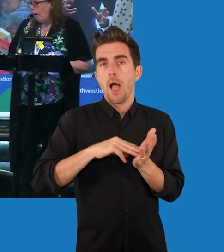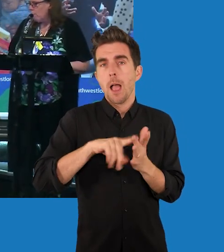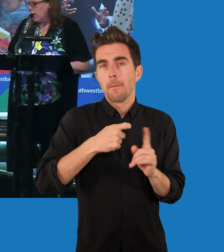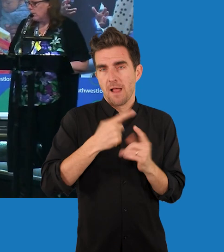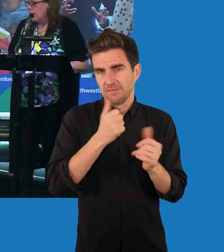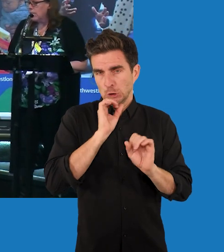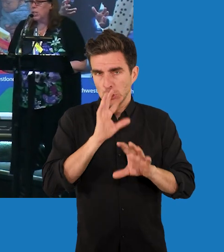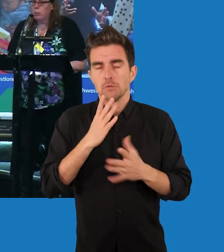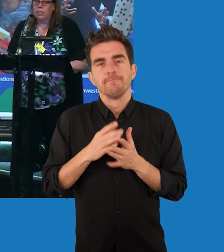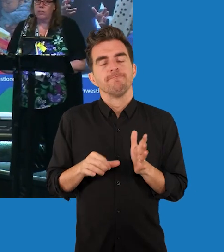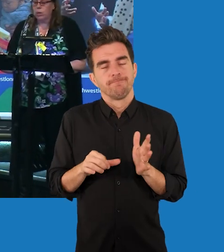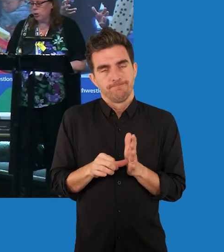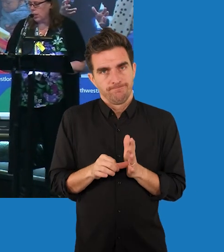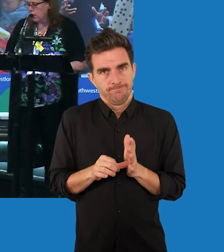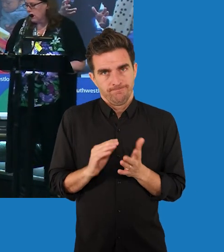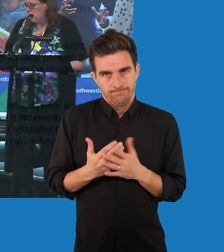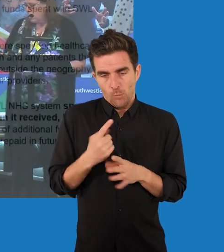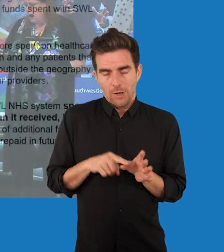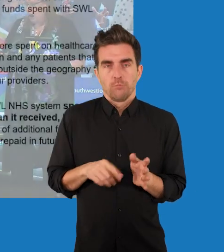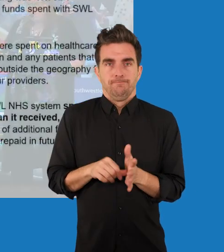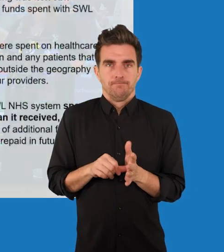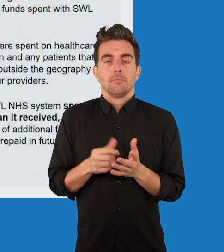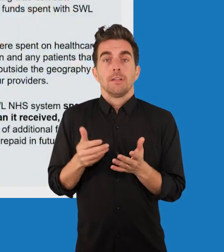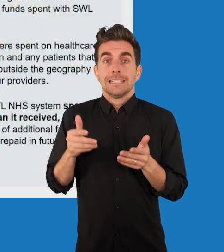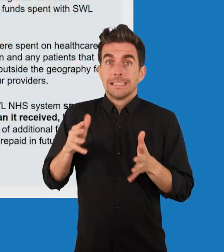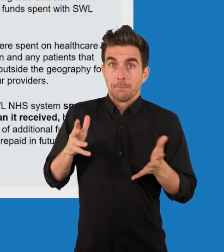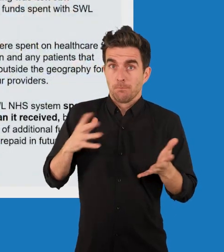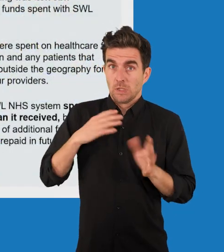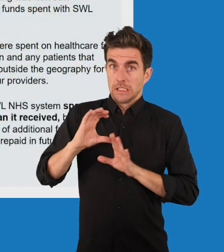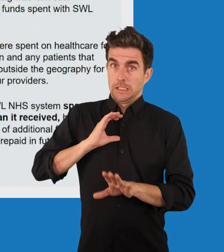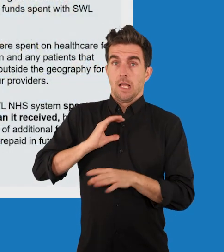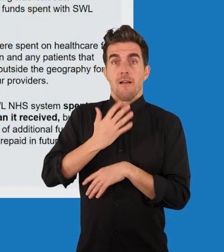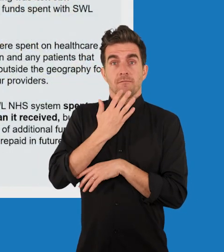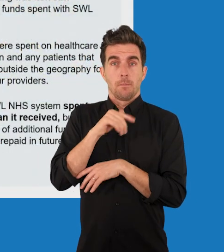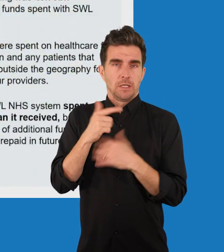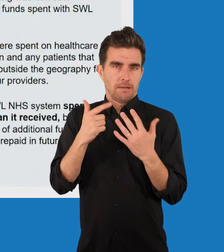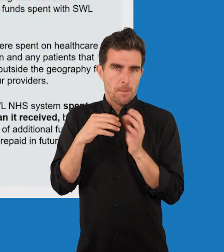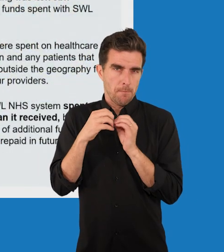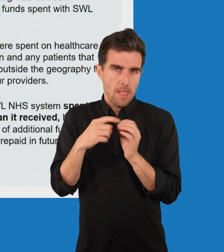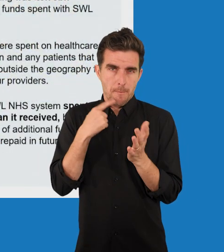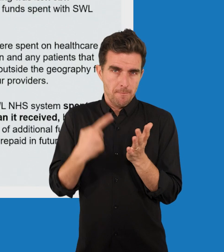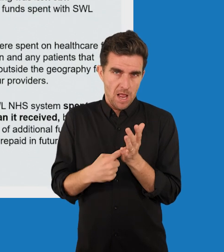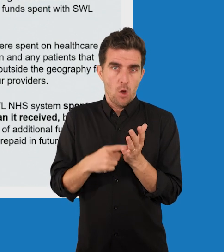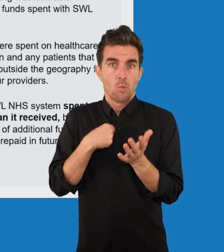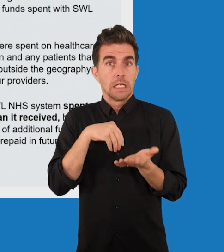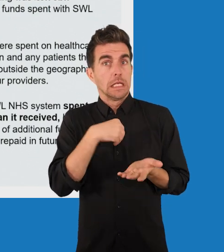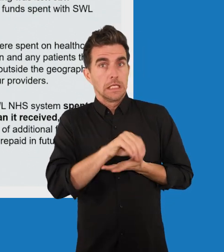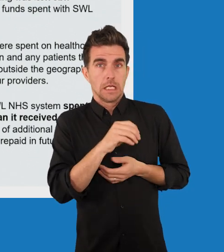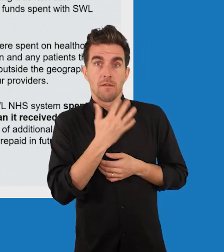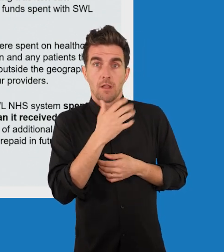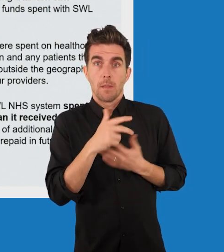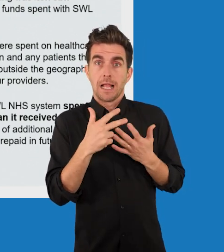Sarah and Mike have said, it's been a difficult year. Within the system, we receive around £5.7